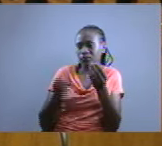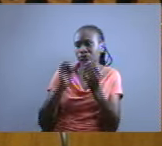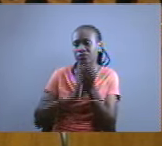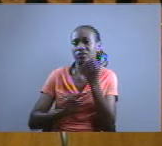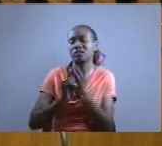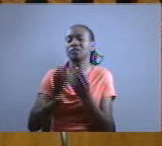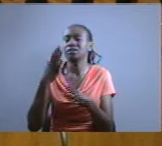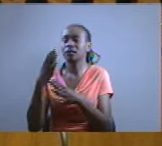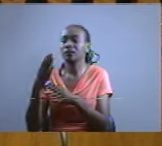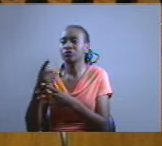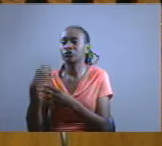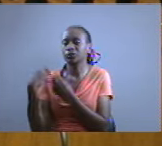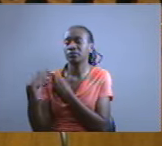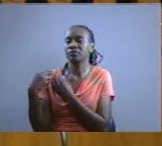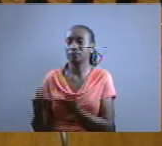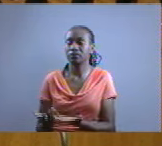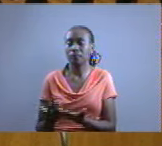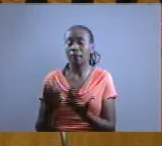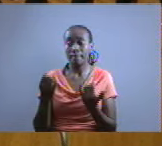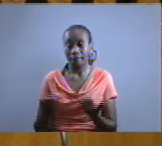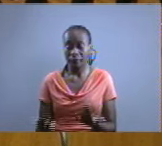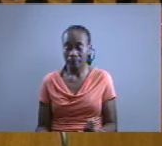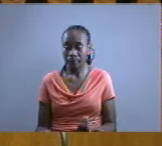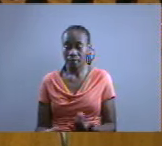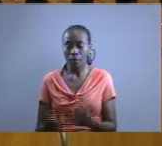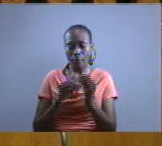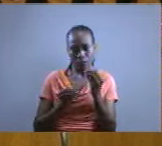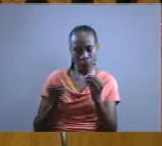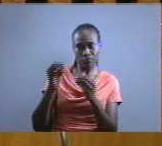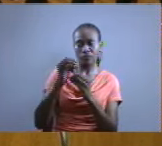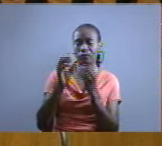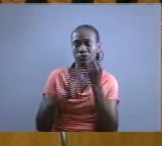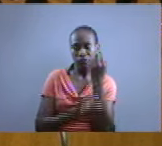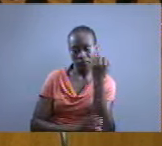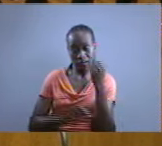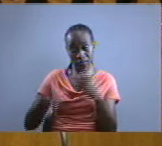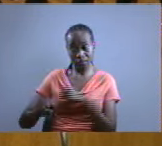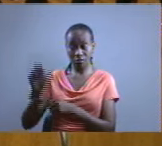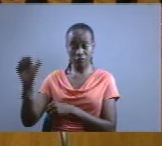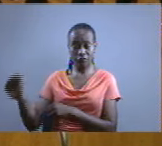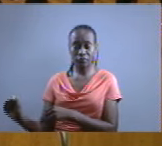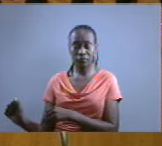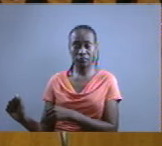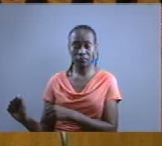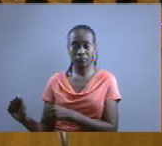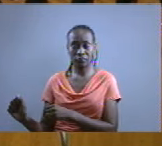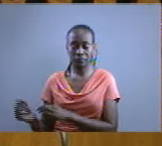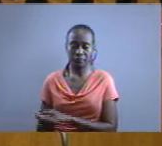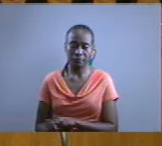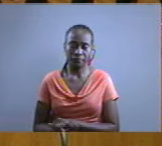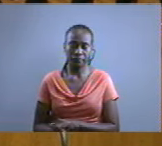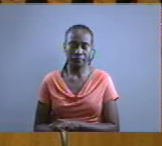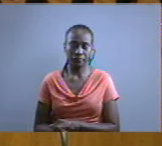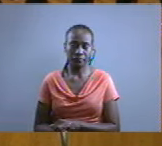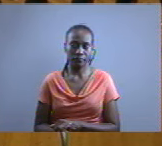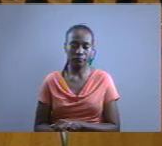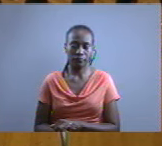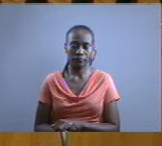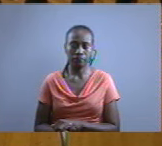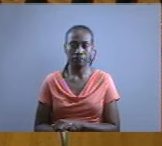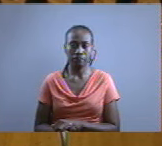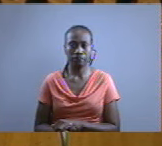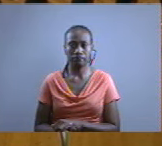bill is an excellent attempt to promote the Constitution of the Republic. In a country